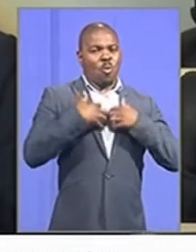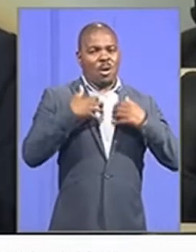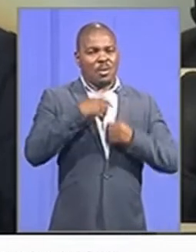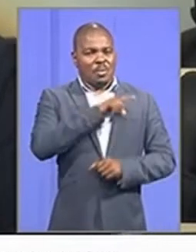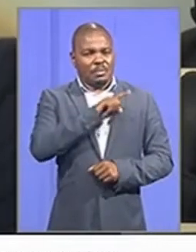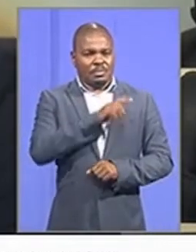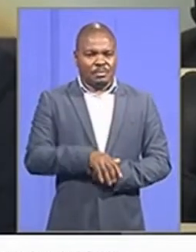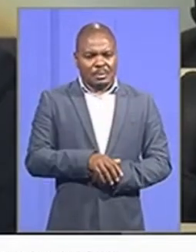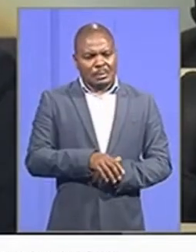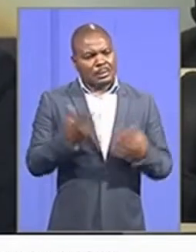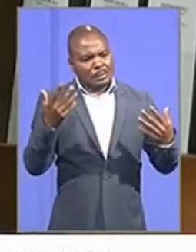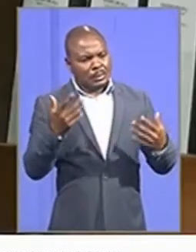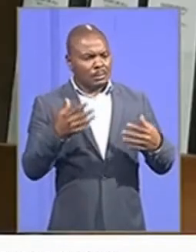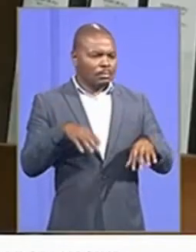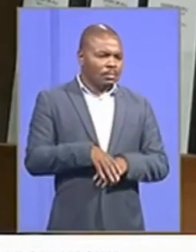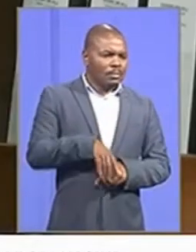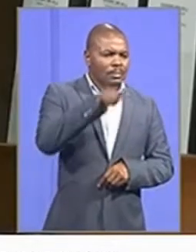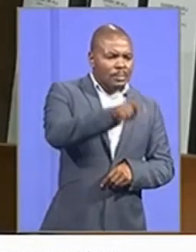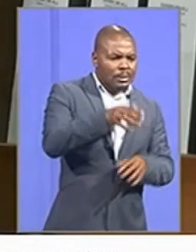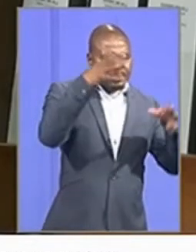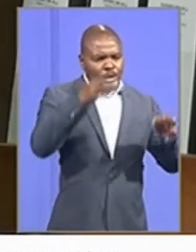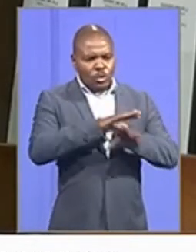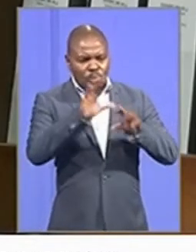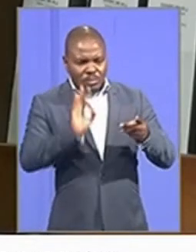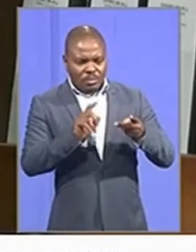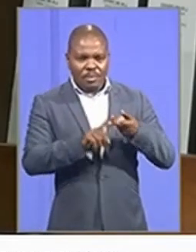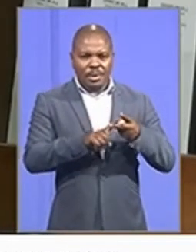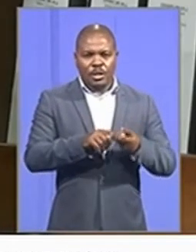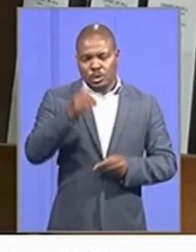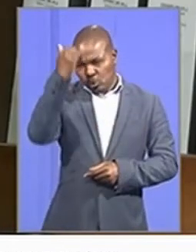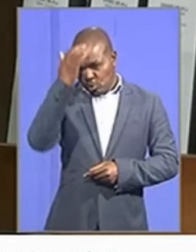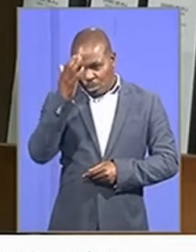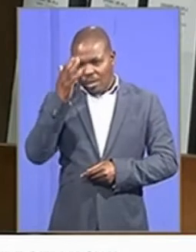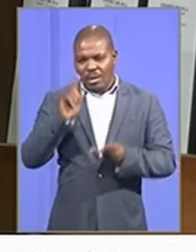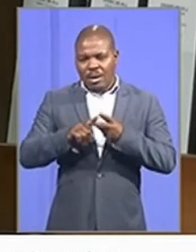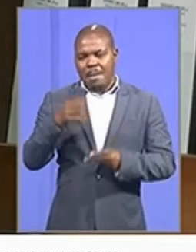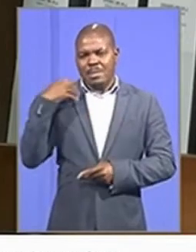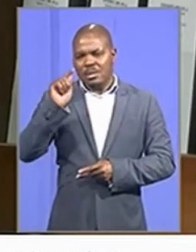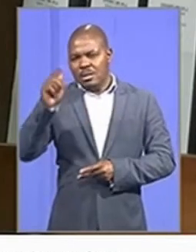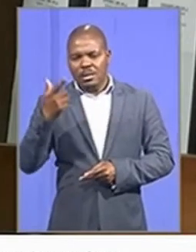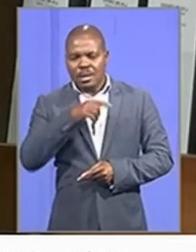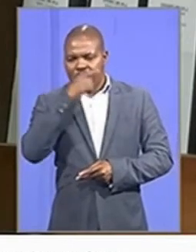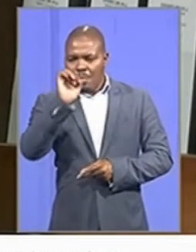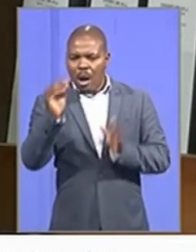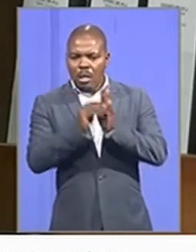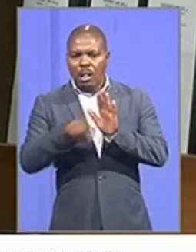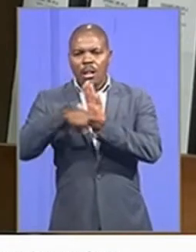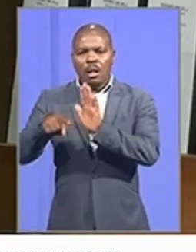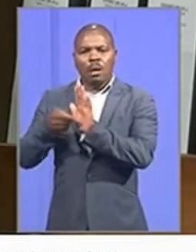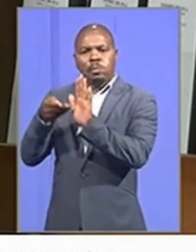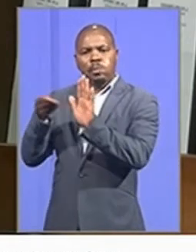ditlhotlheletso tse di sa lolamang le go gogagogwa ga leina la ga Jacob Zuma le dingwe tsa ditona mo seretseng. The